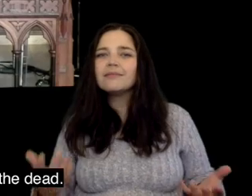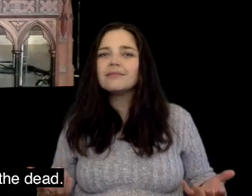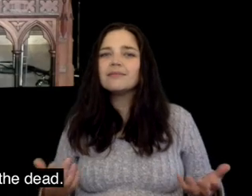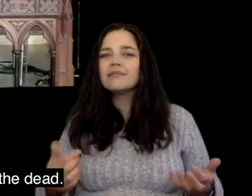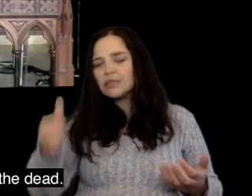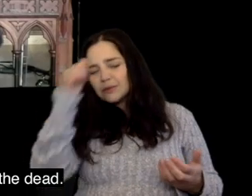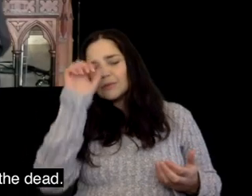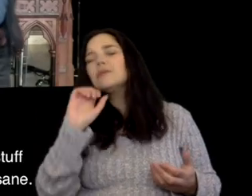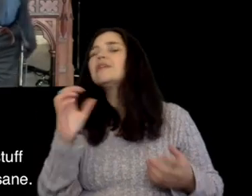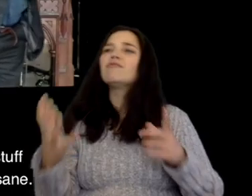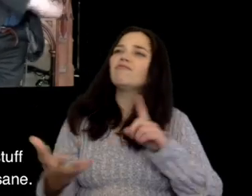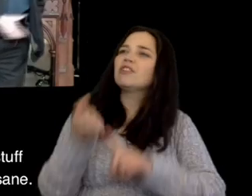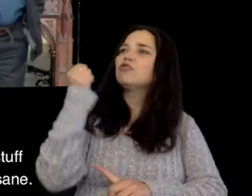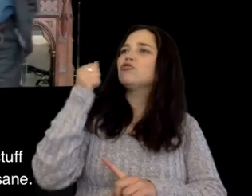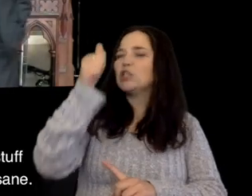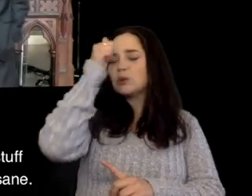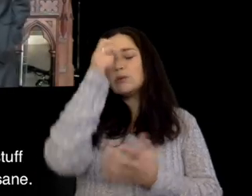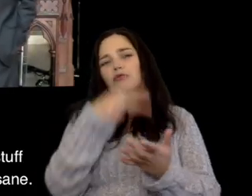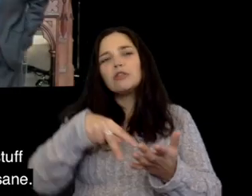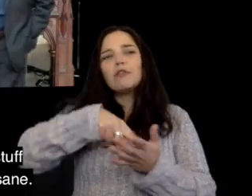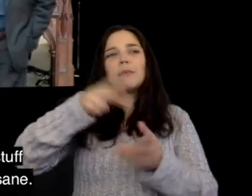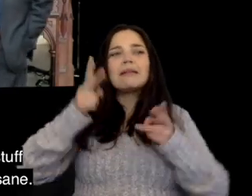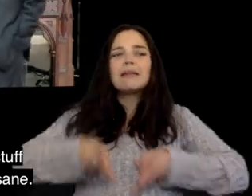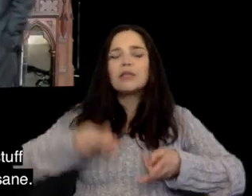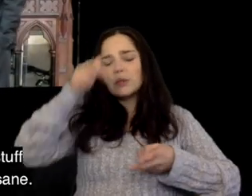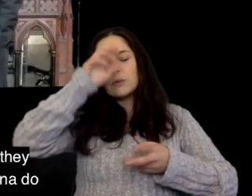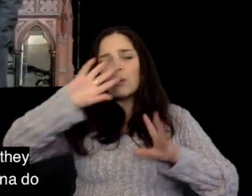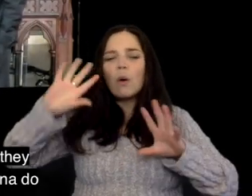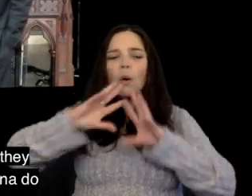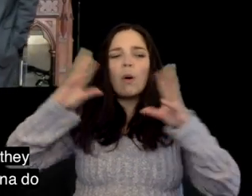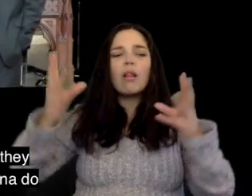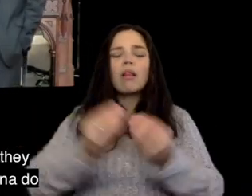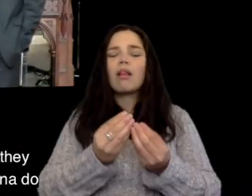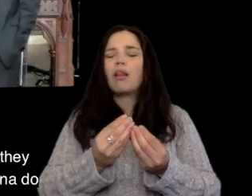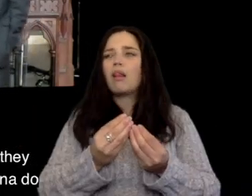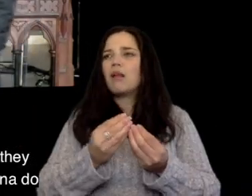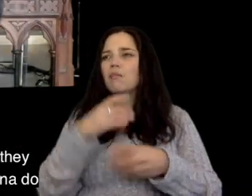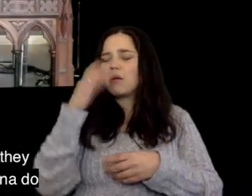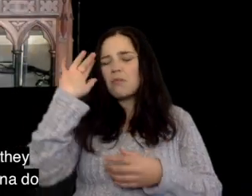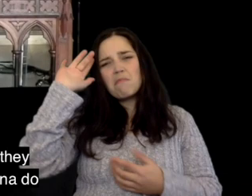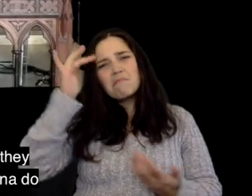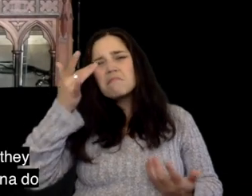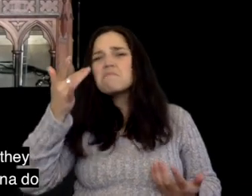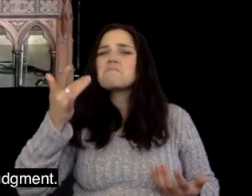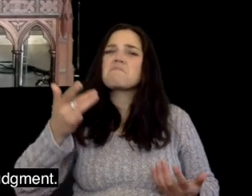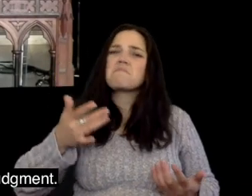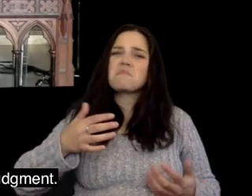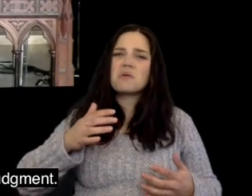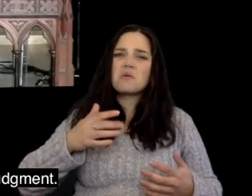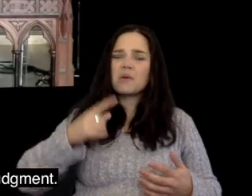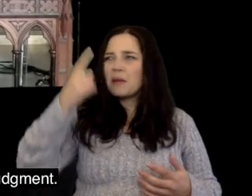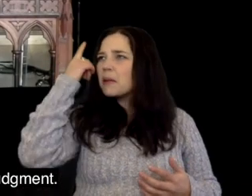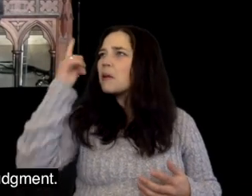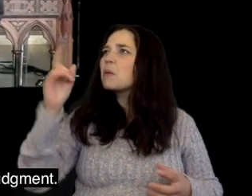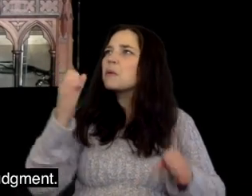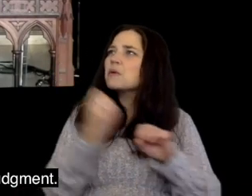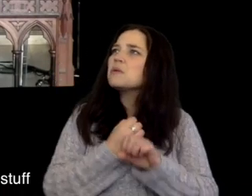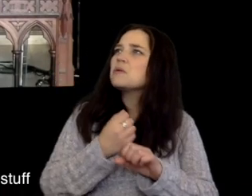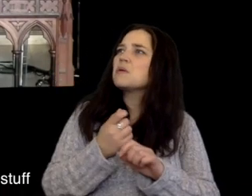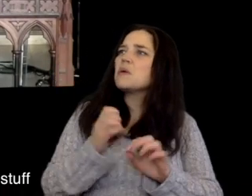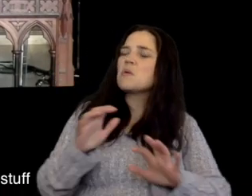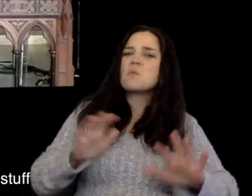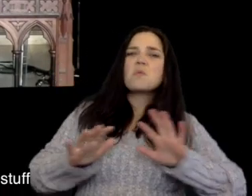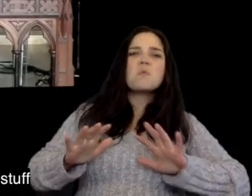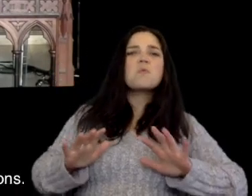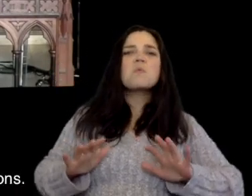the cross. They know his victory. They know he rose from the dead. They know all this stuff, and it drives them insane. They shudder when they think of what he's going to